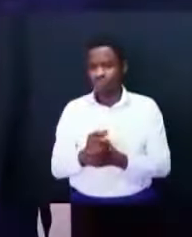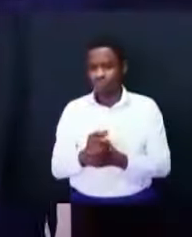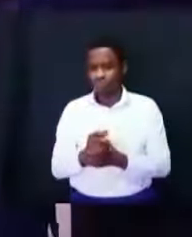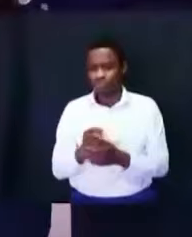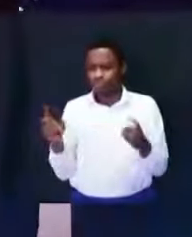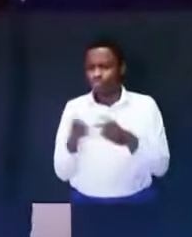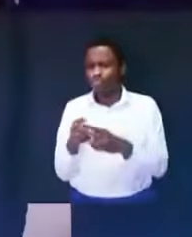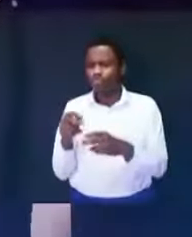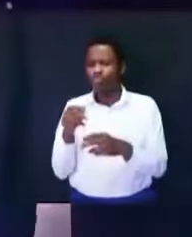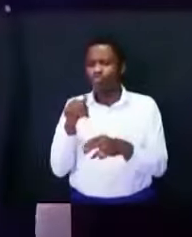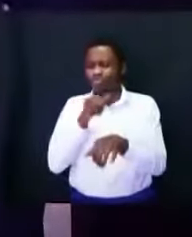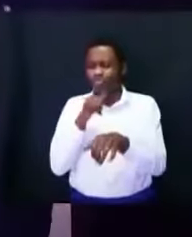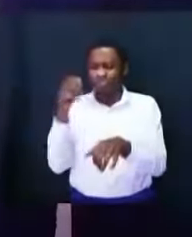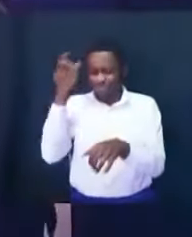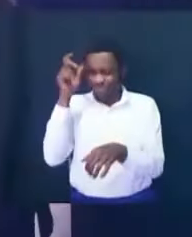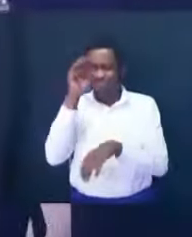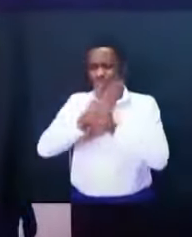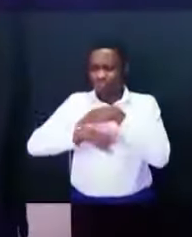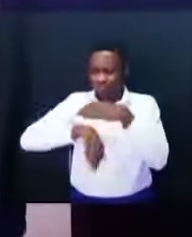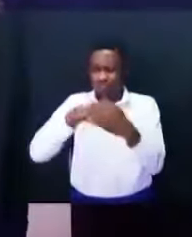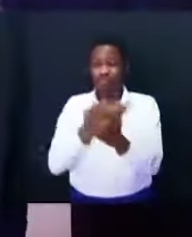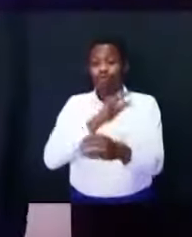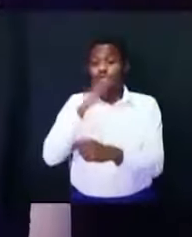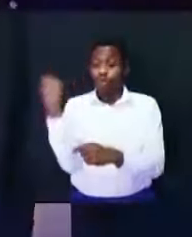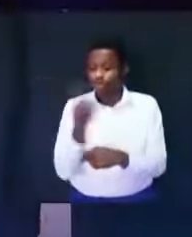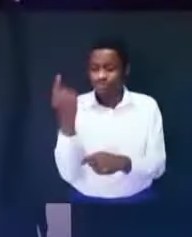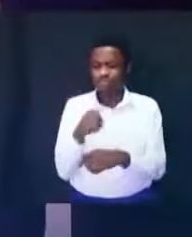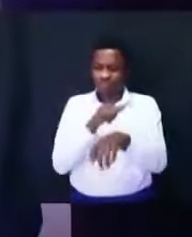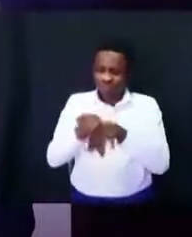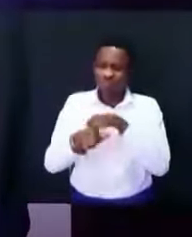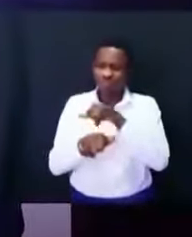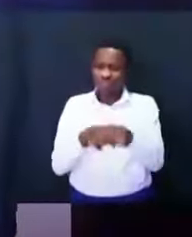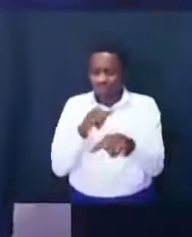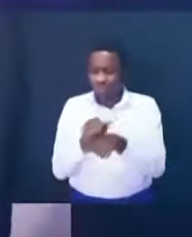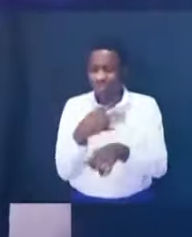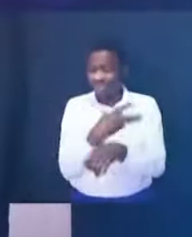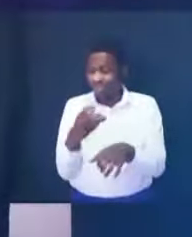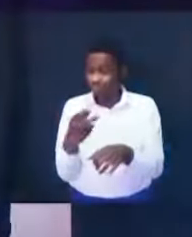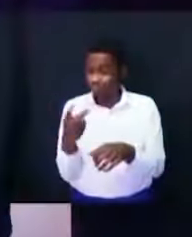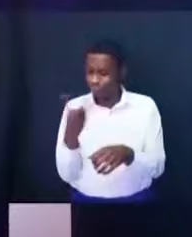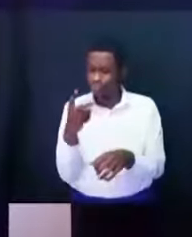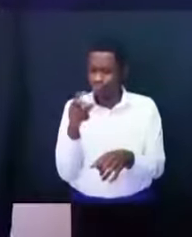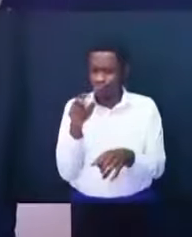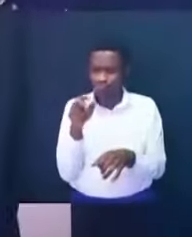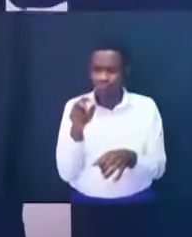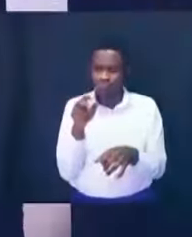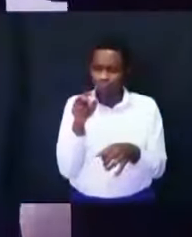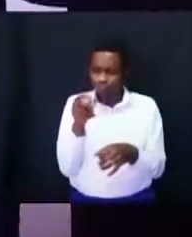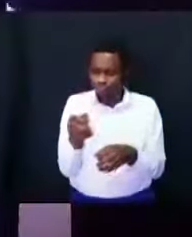always deceiving and he's tring and many people have traded their